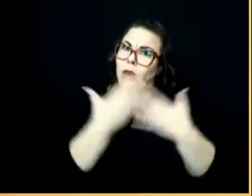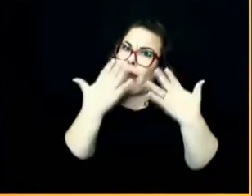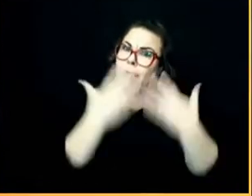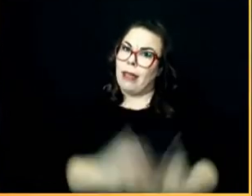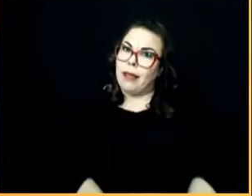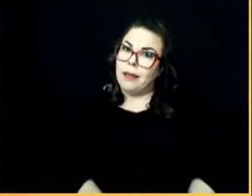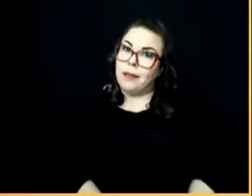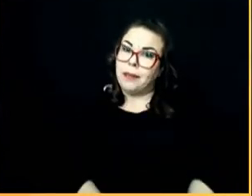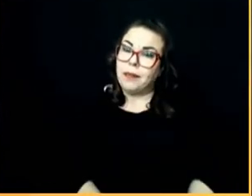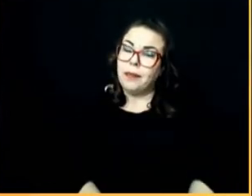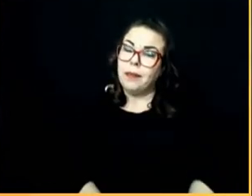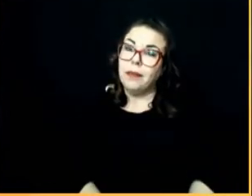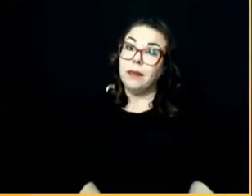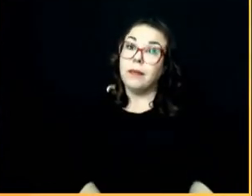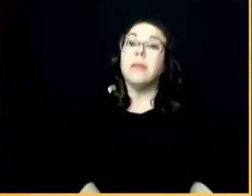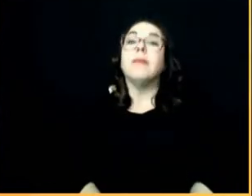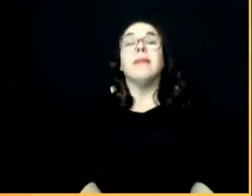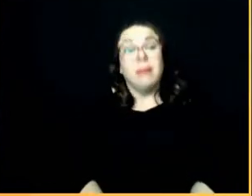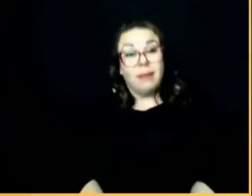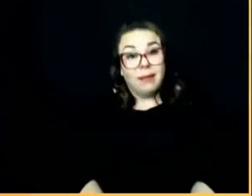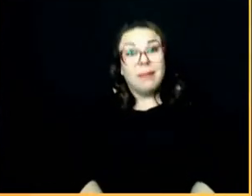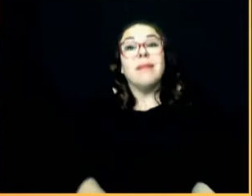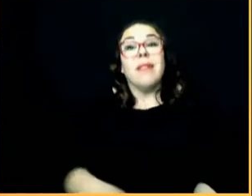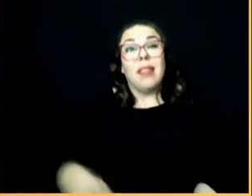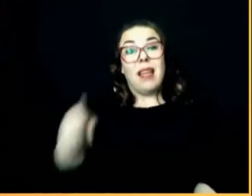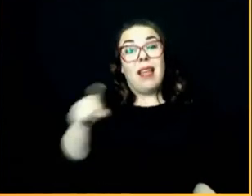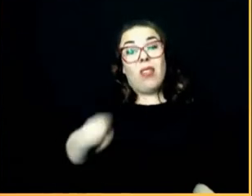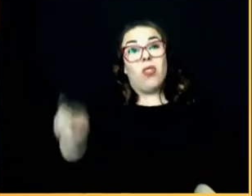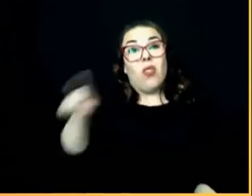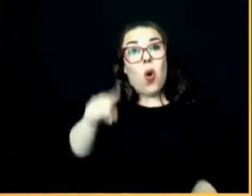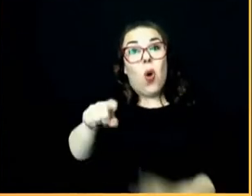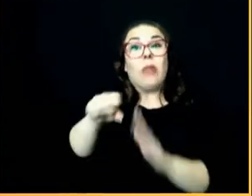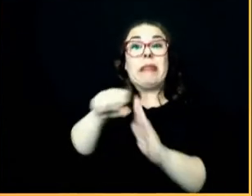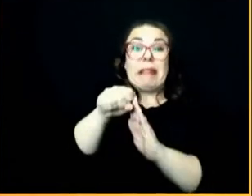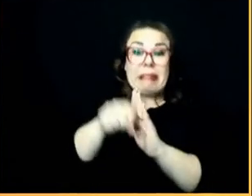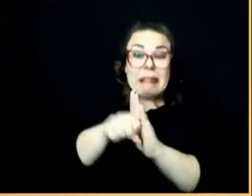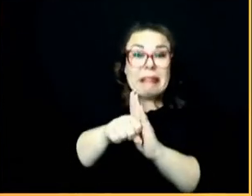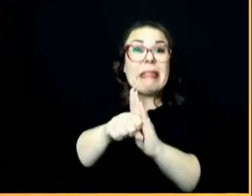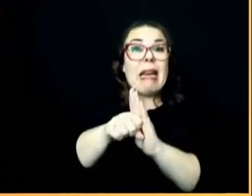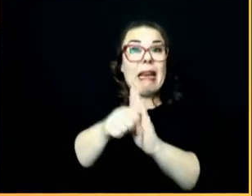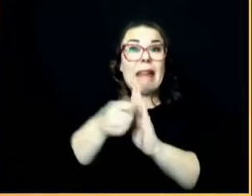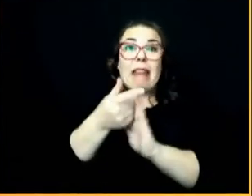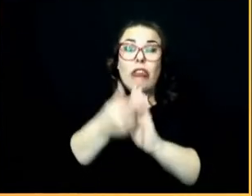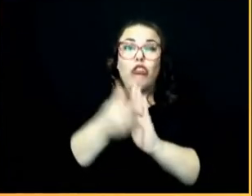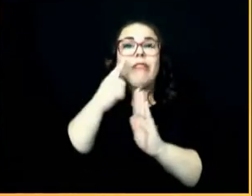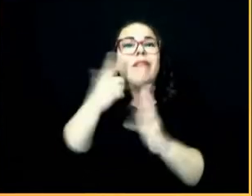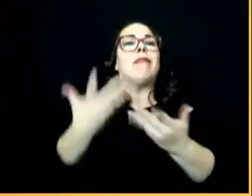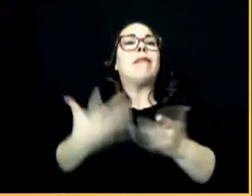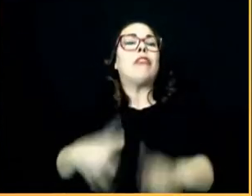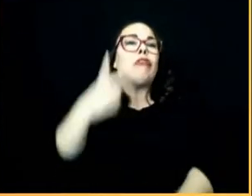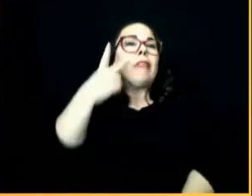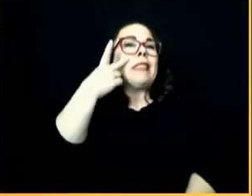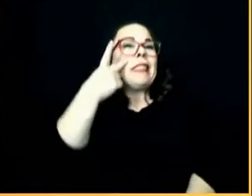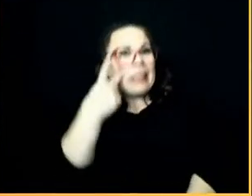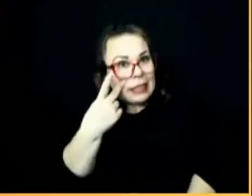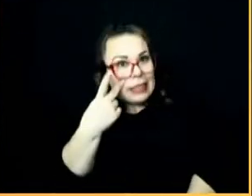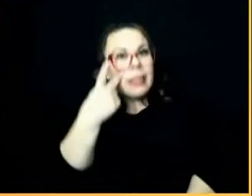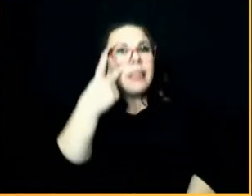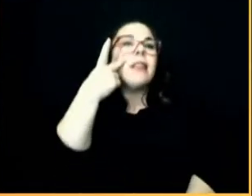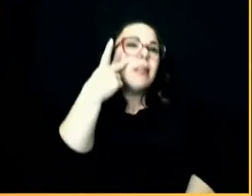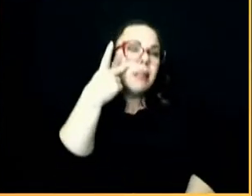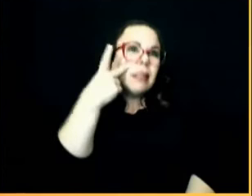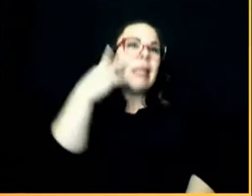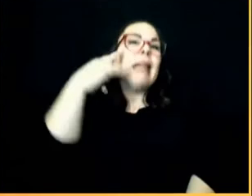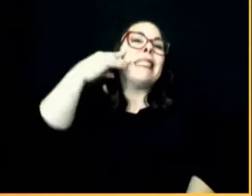witnessed attacks on trans people in their state legislatures. They've been sitting at home, like not